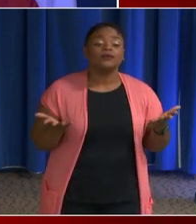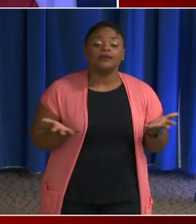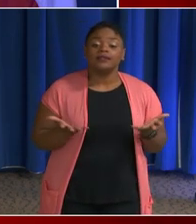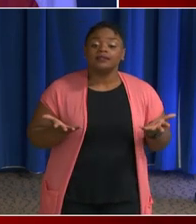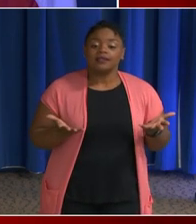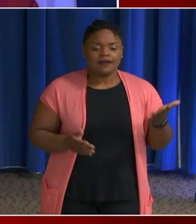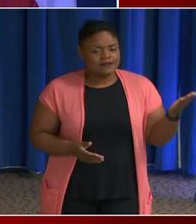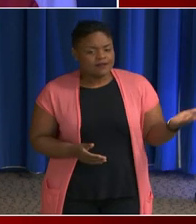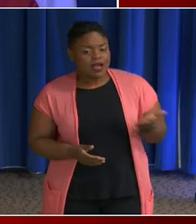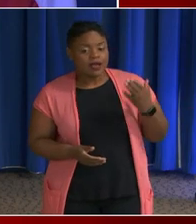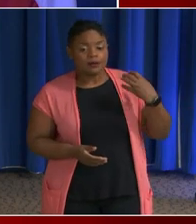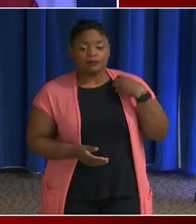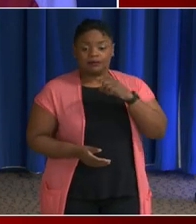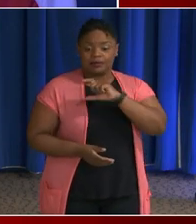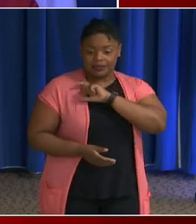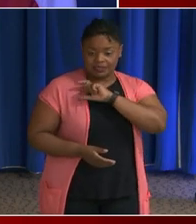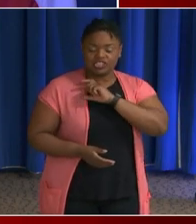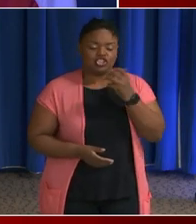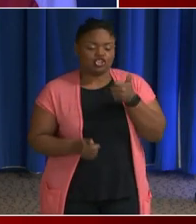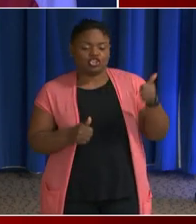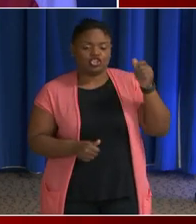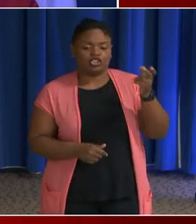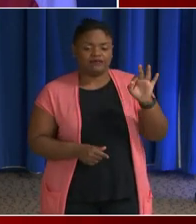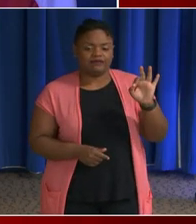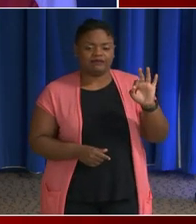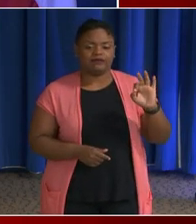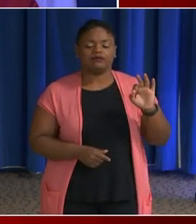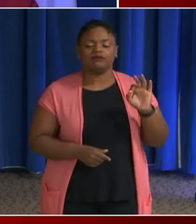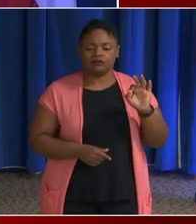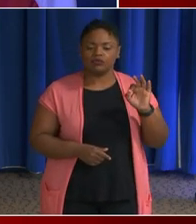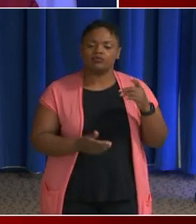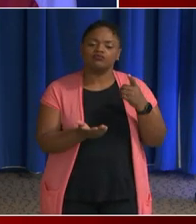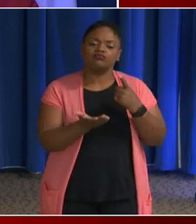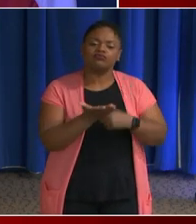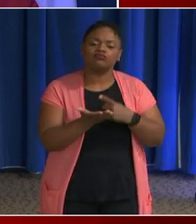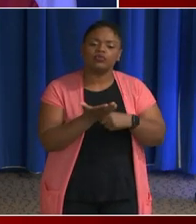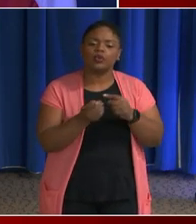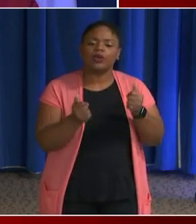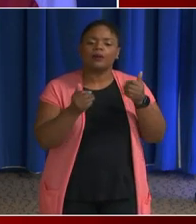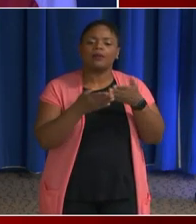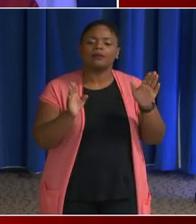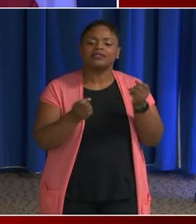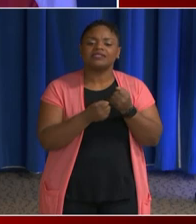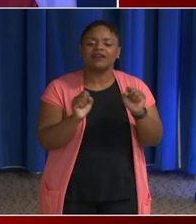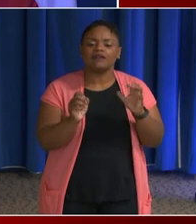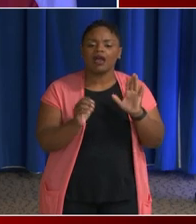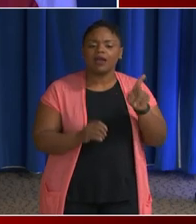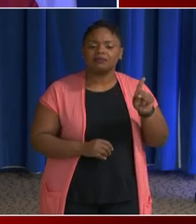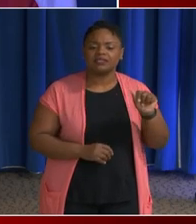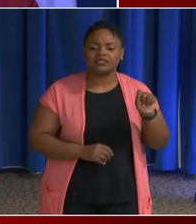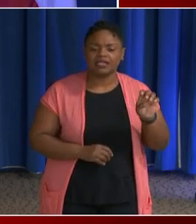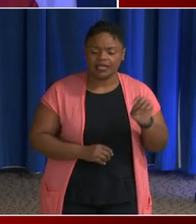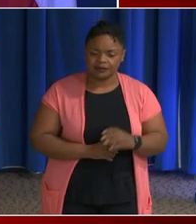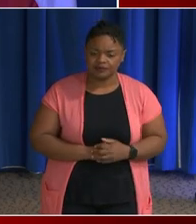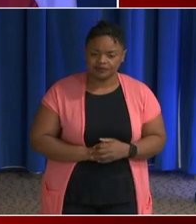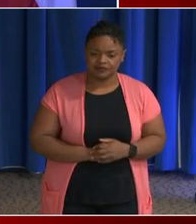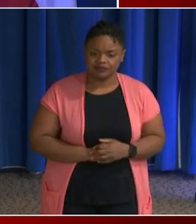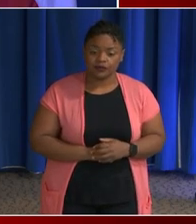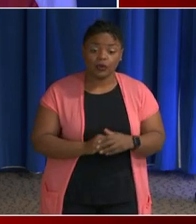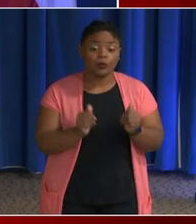to provide a quick public safety update as it relates to the district's response